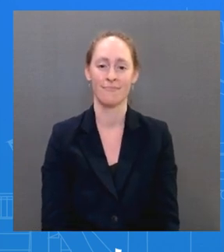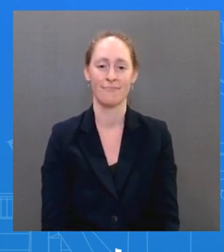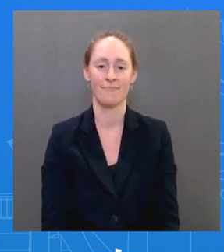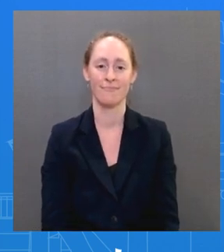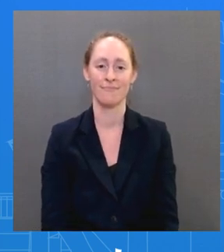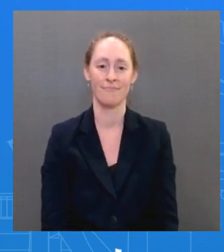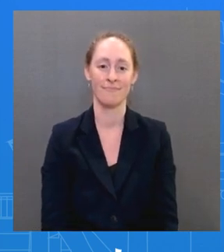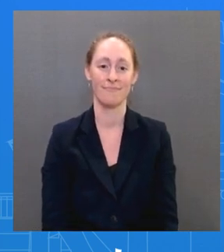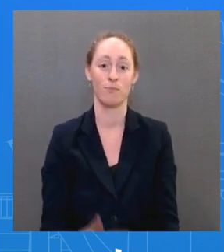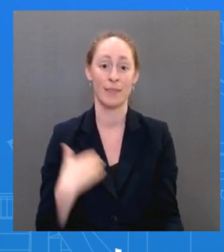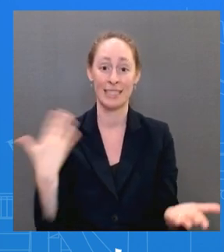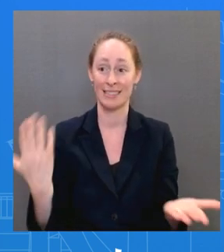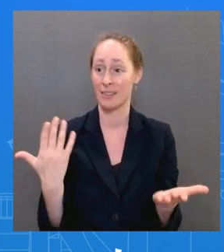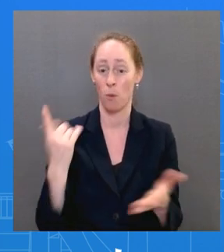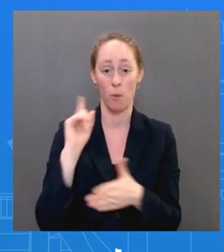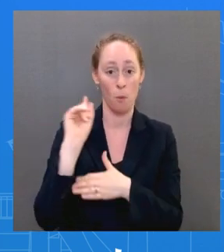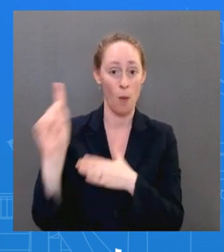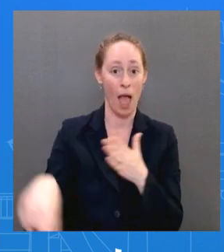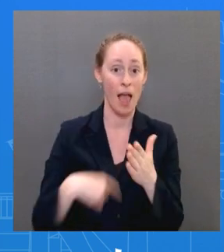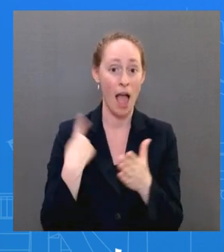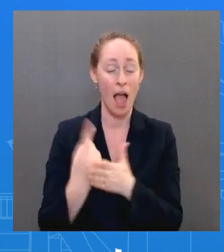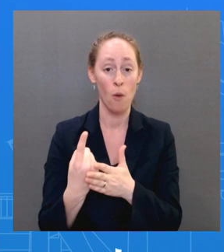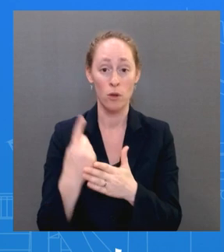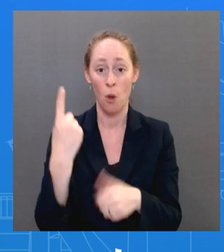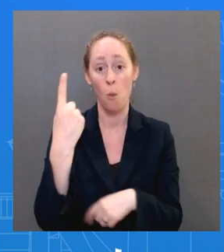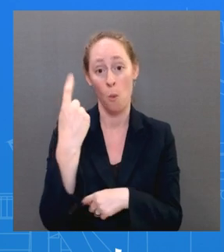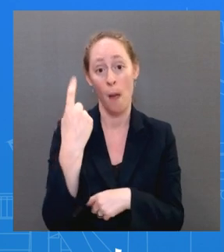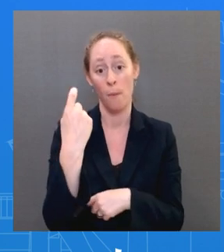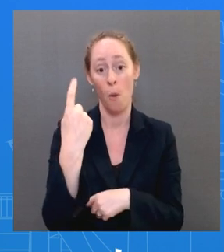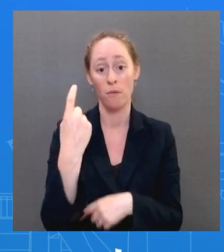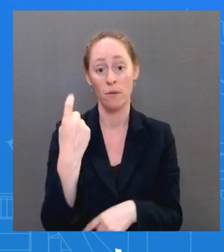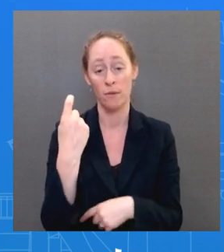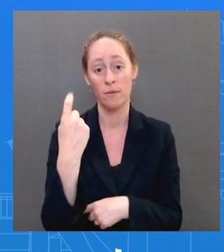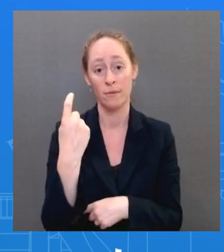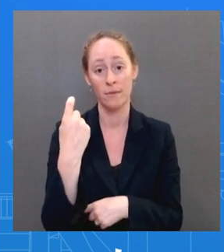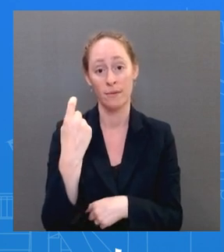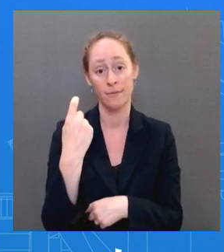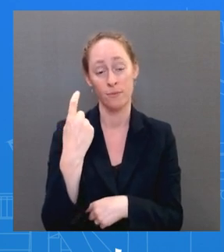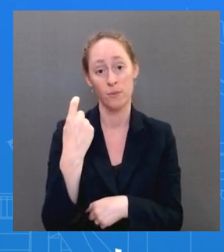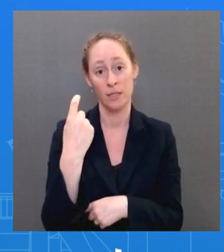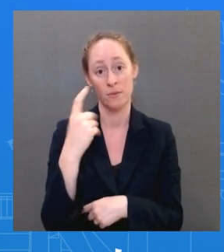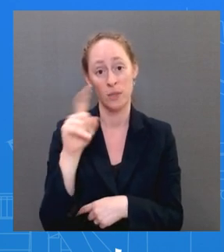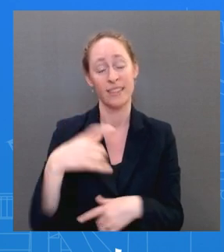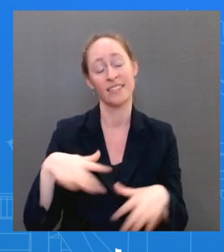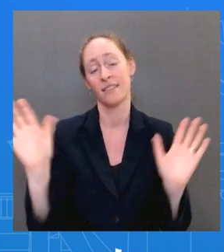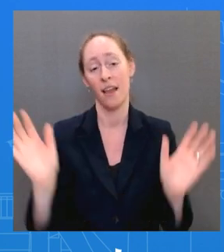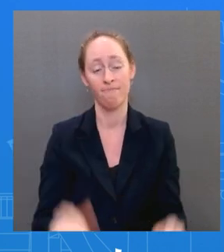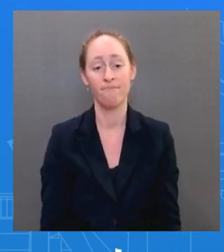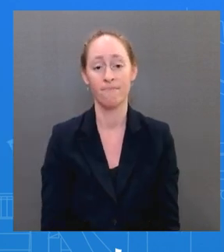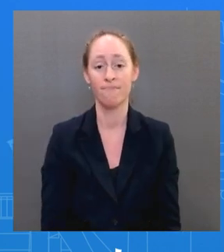hour, taking and fielding questions, and you're going to continue to hear from